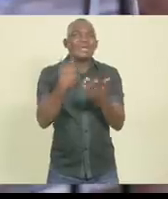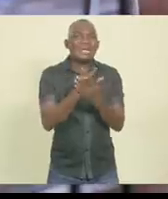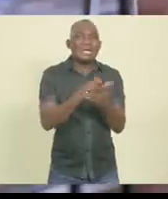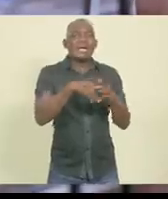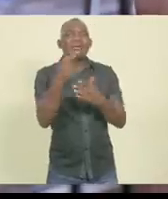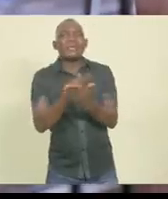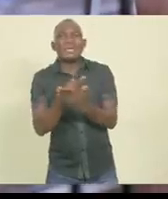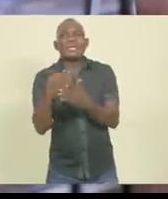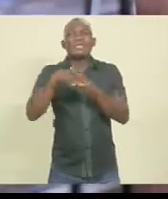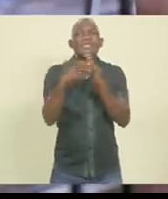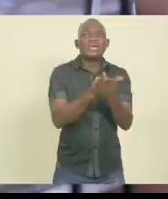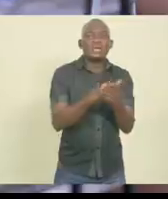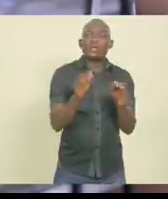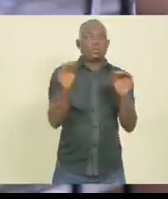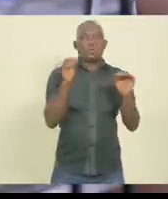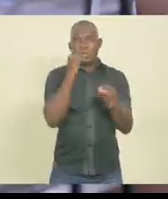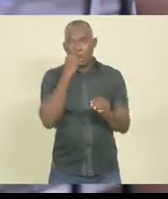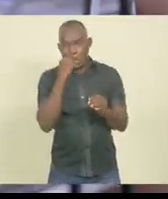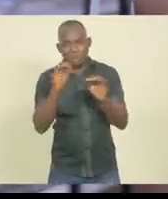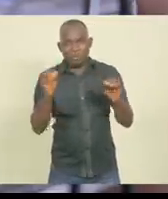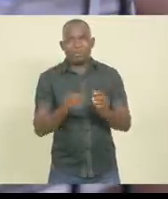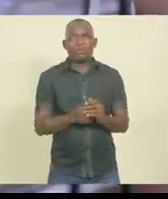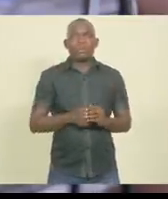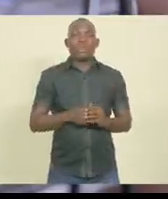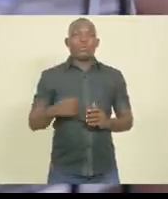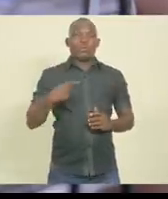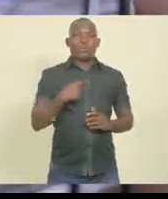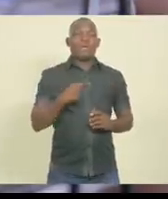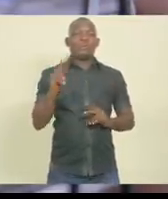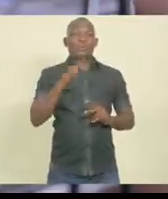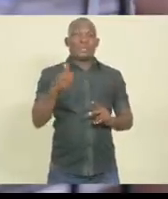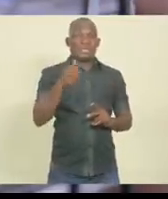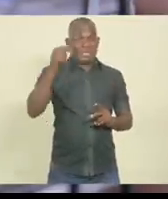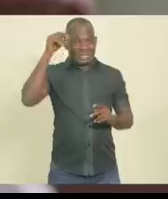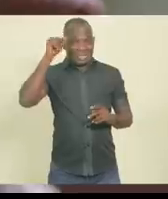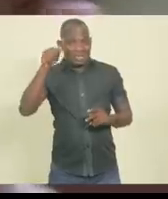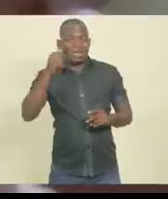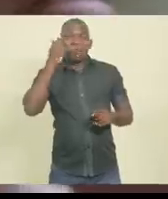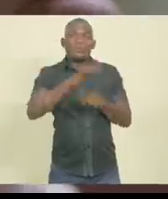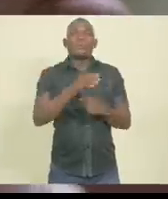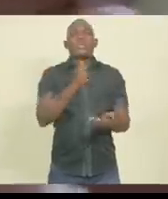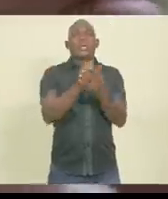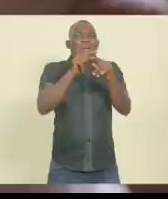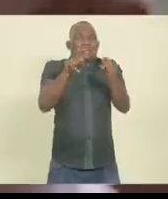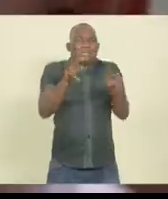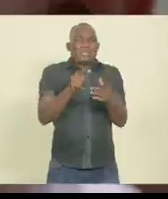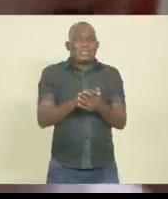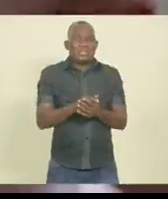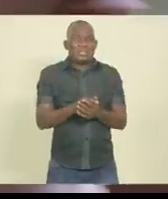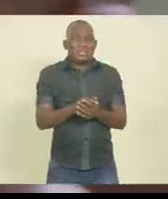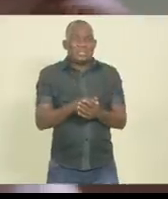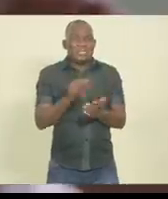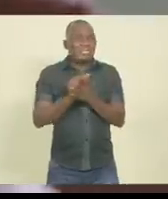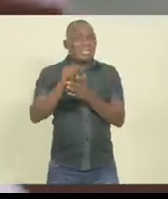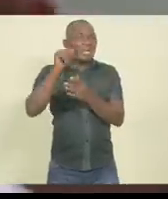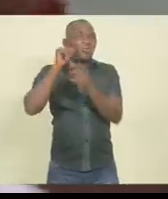No. No. We are one of the people he promised to help, but he has been